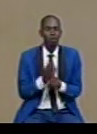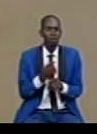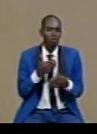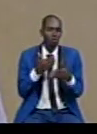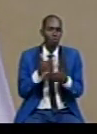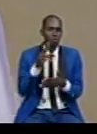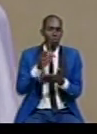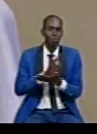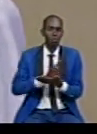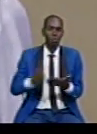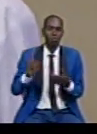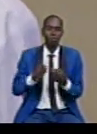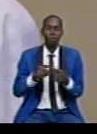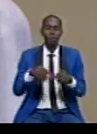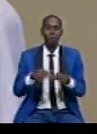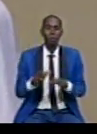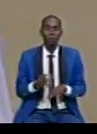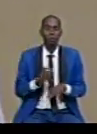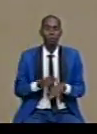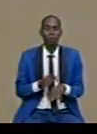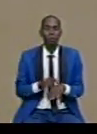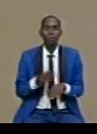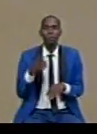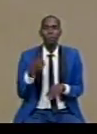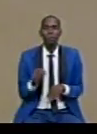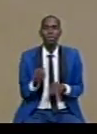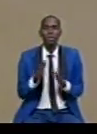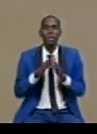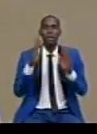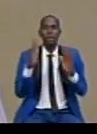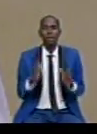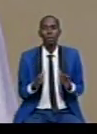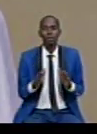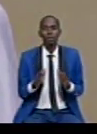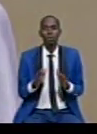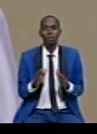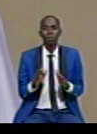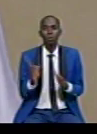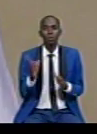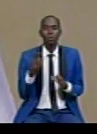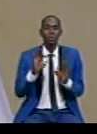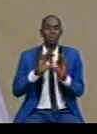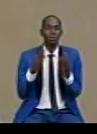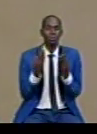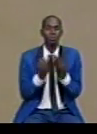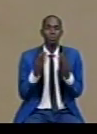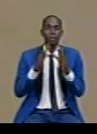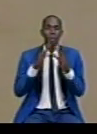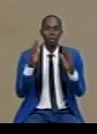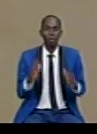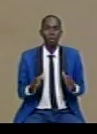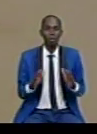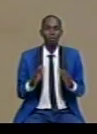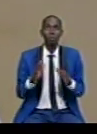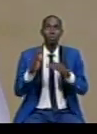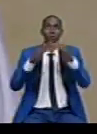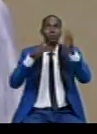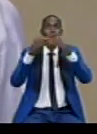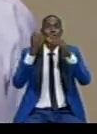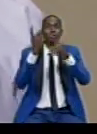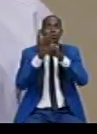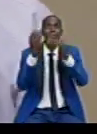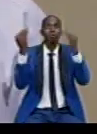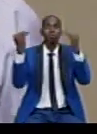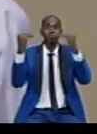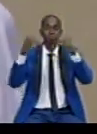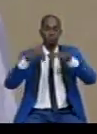the burial, the house in which, that is the family house, collapsed. And my junior